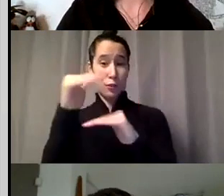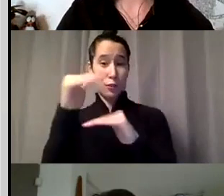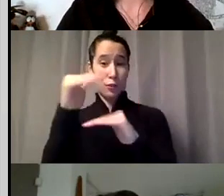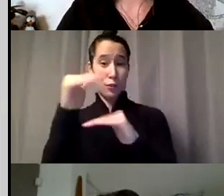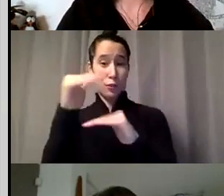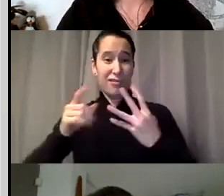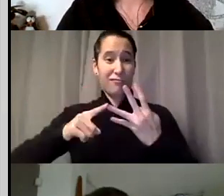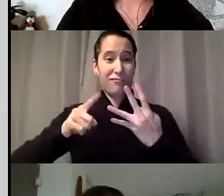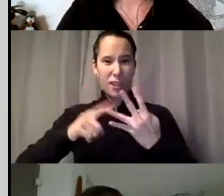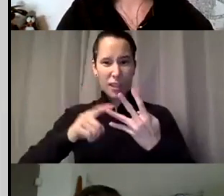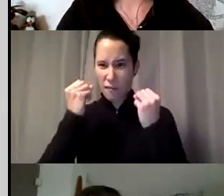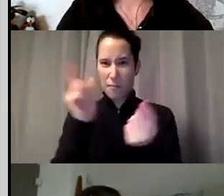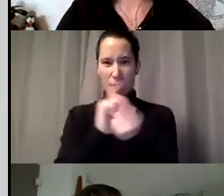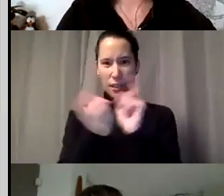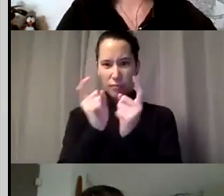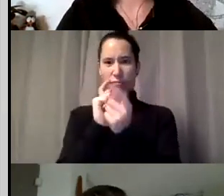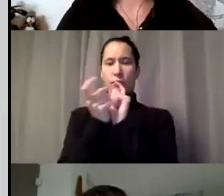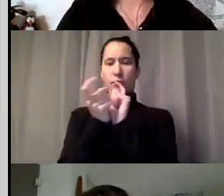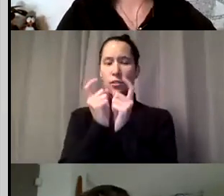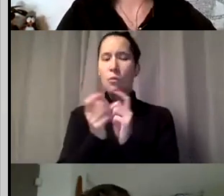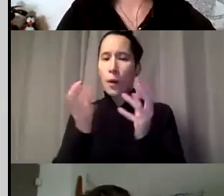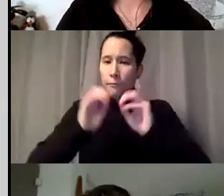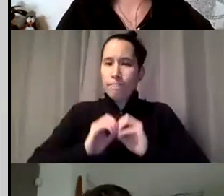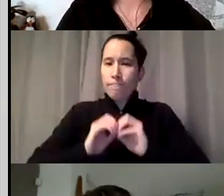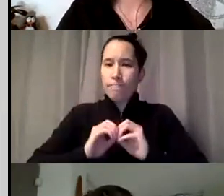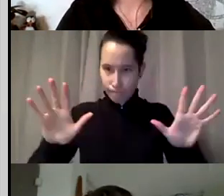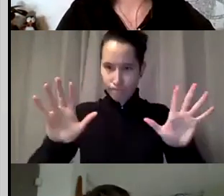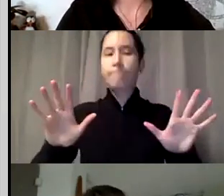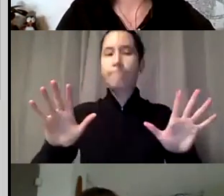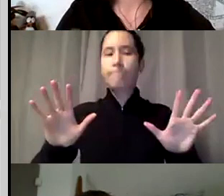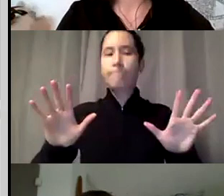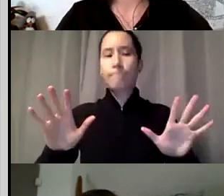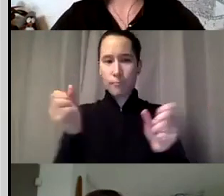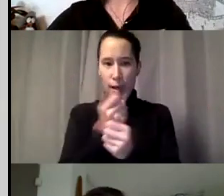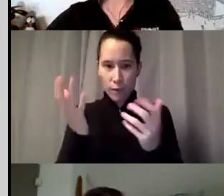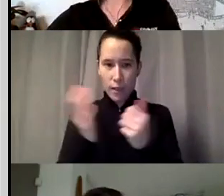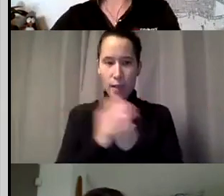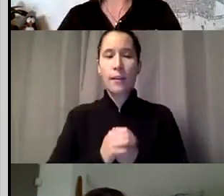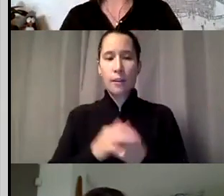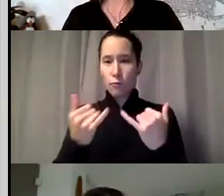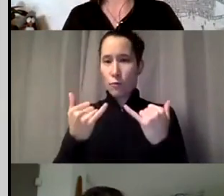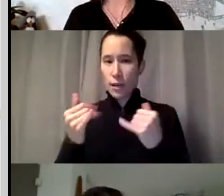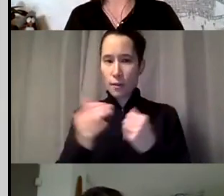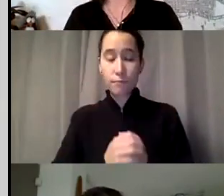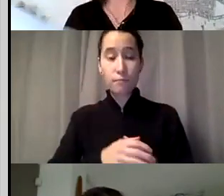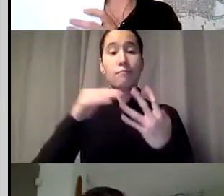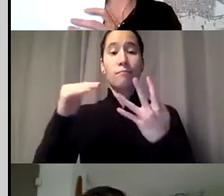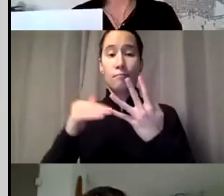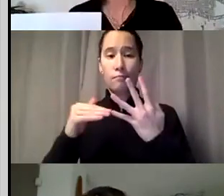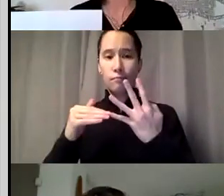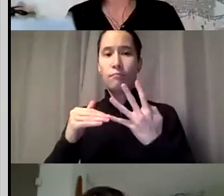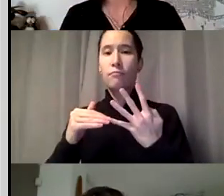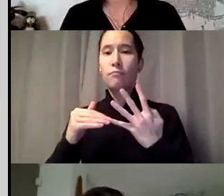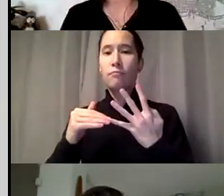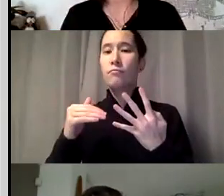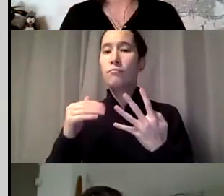many changes. We want to make sure that it's really clear of where we are in the current state, as well as give some insight of